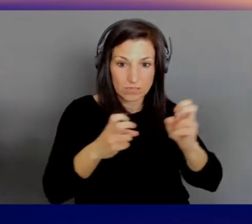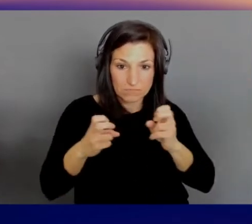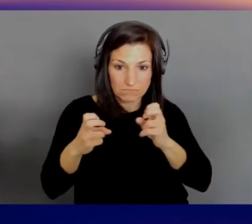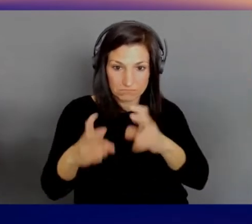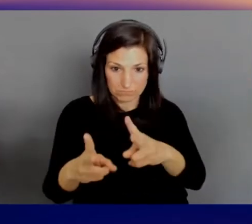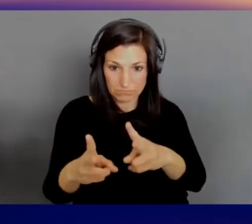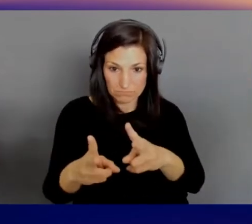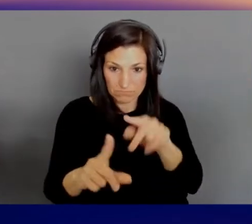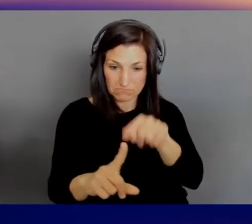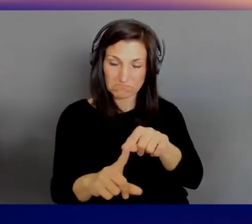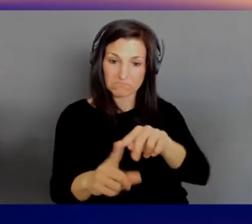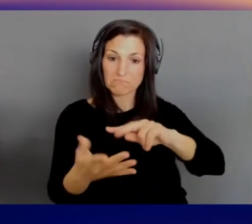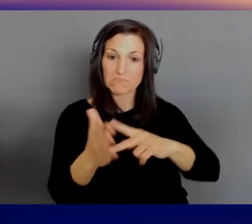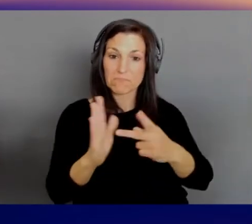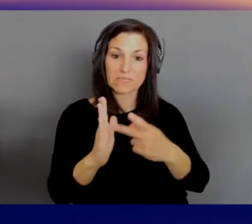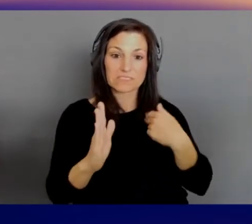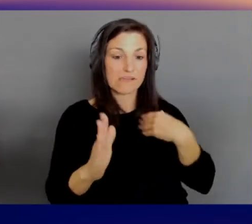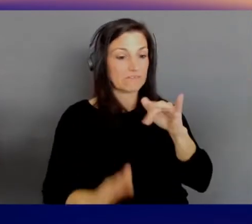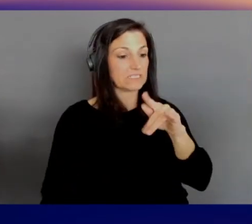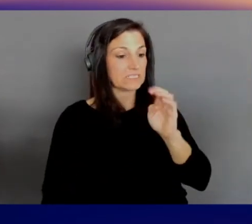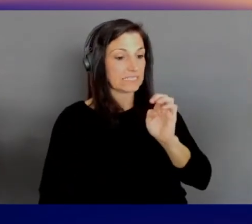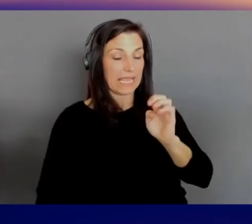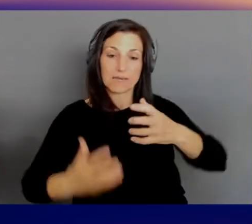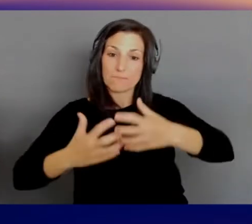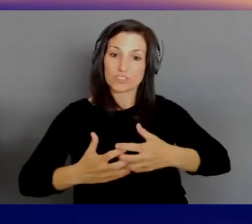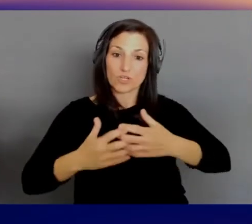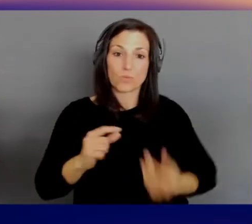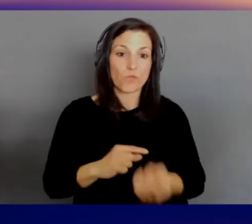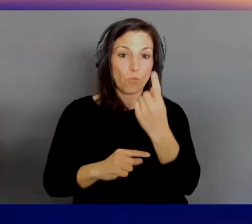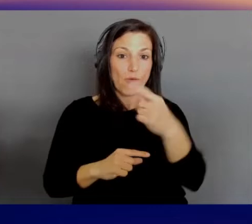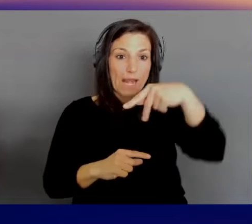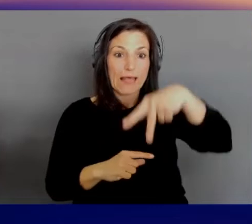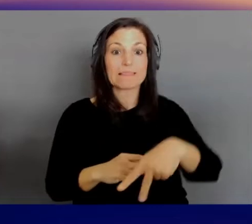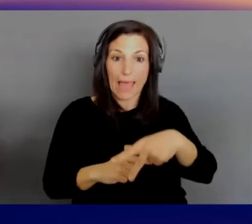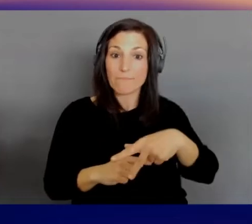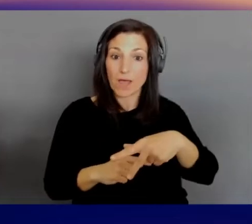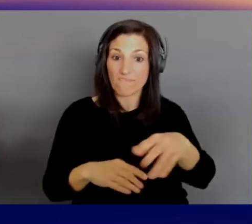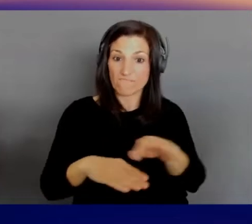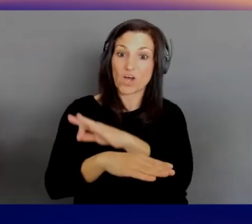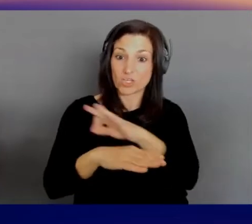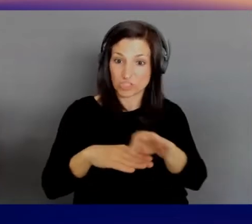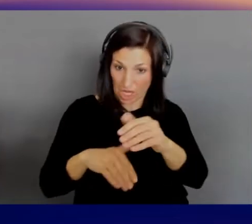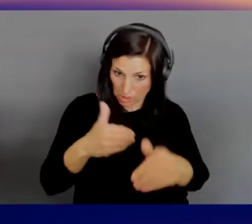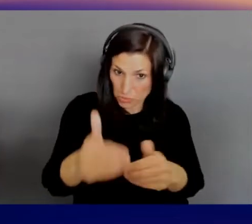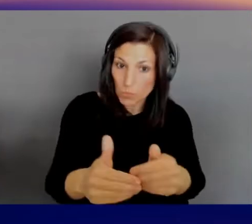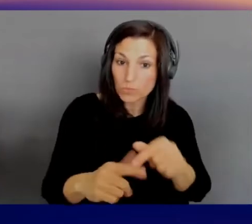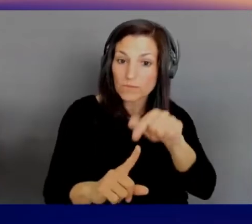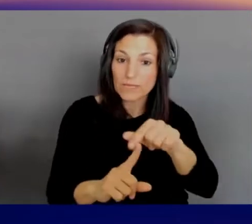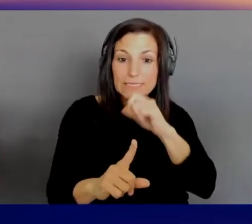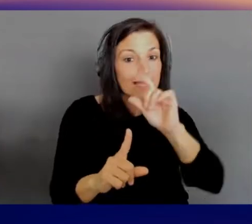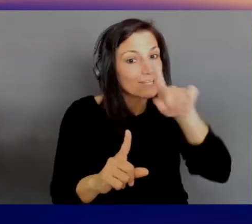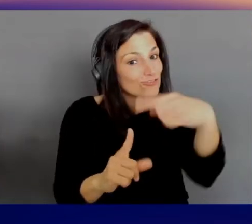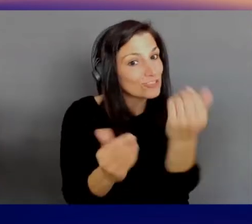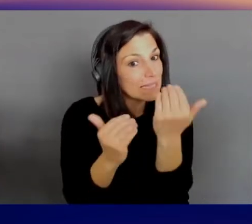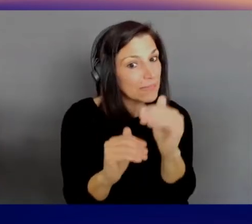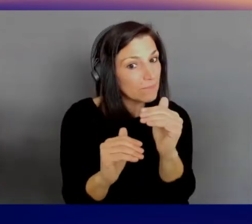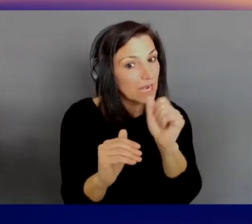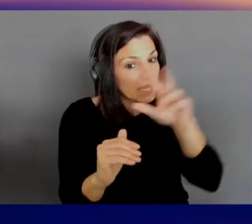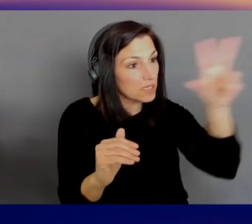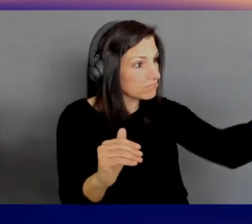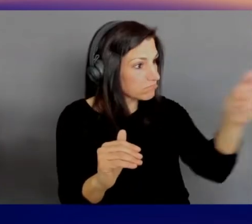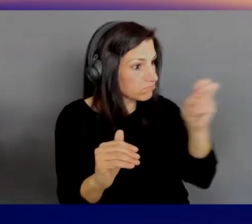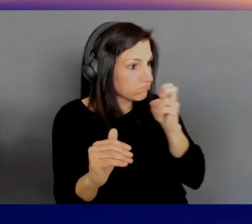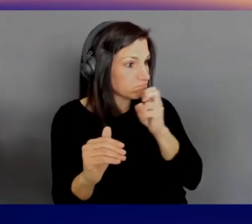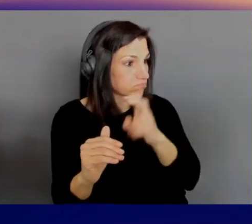means I have a state machine with one Lambda function that I can invoke. Right. It's not limited to Lambda, it can do a lot more. I can publish a message